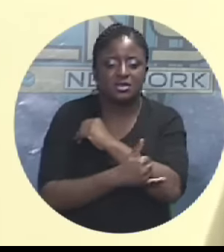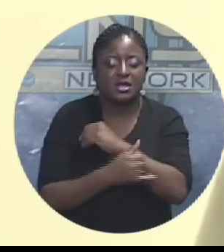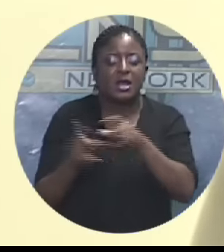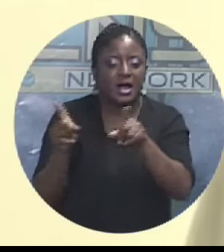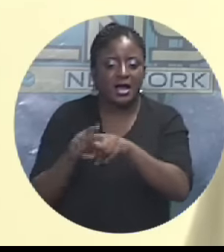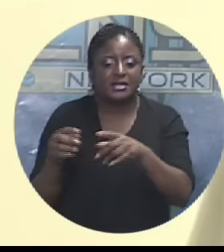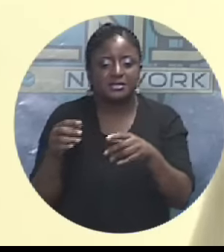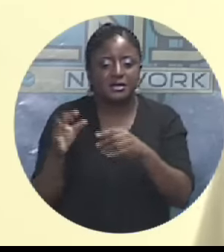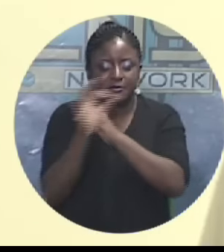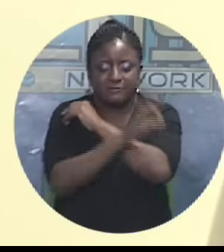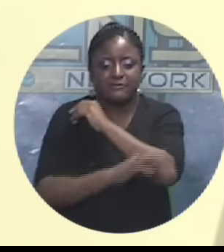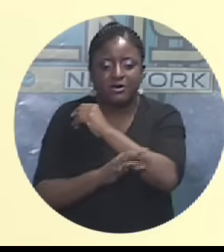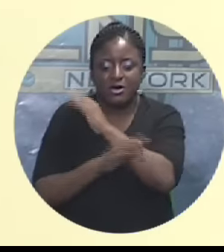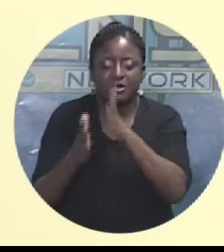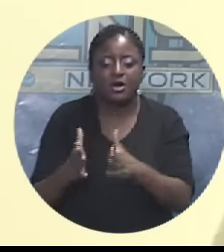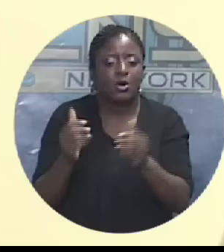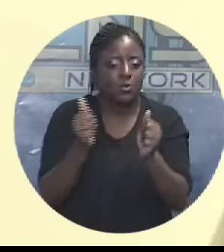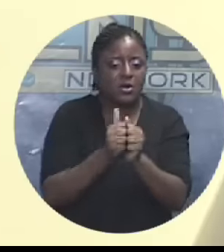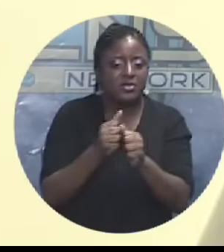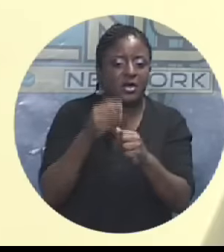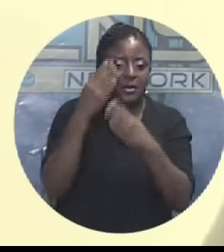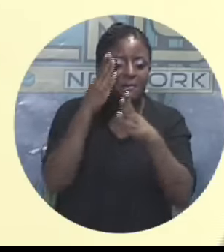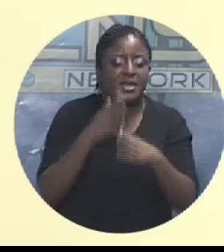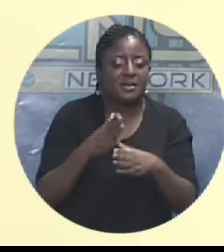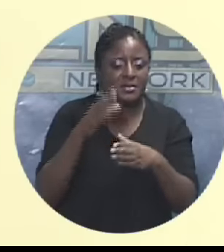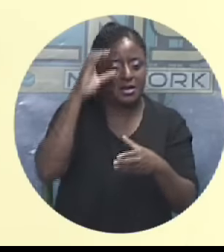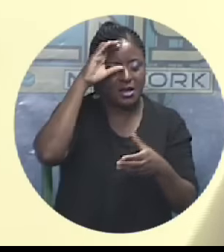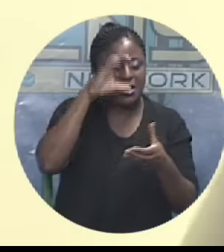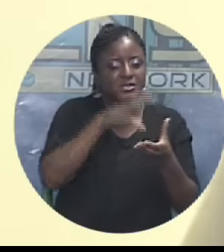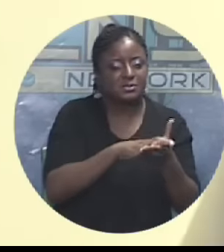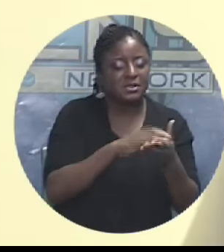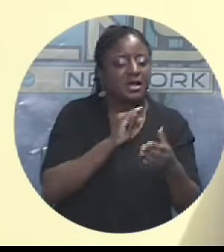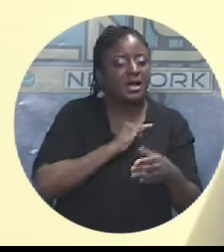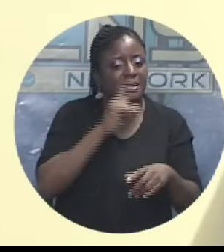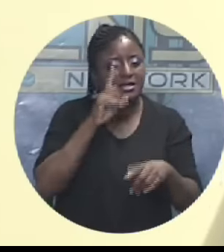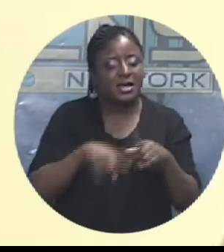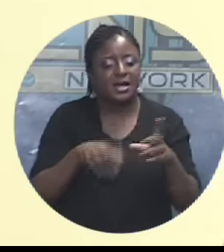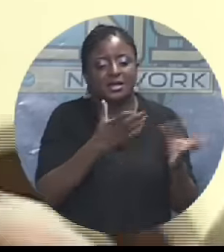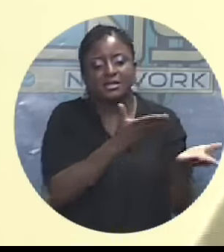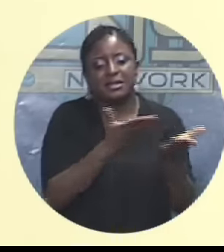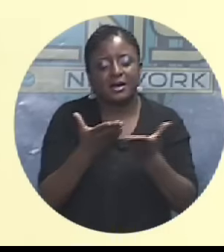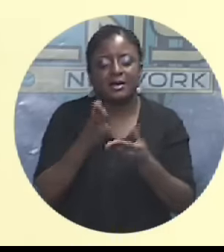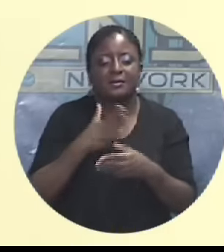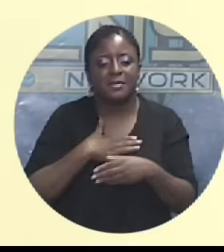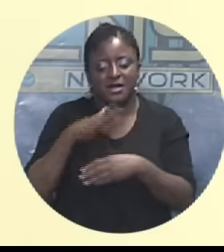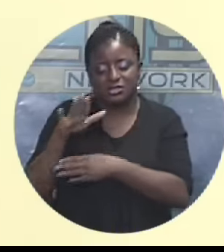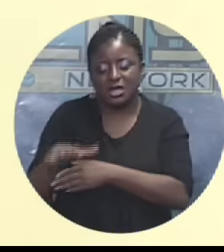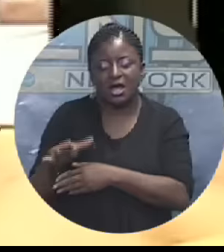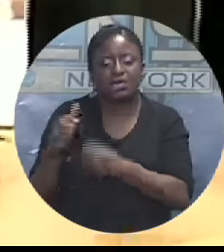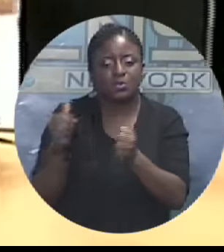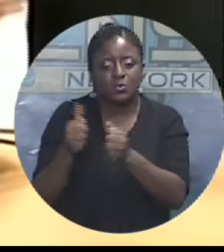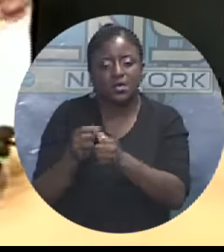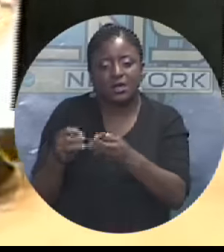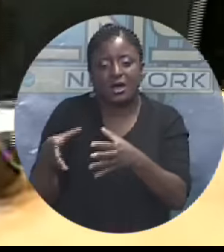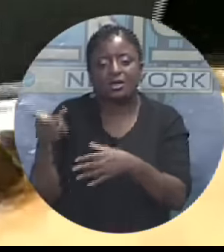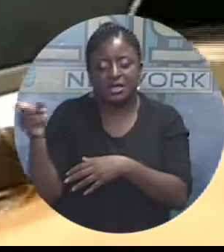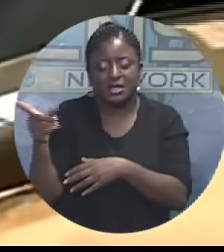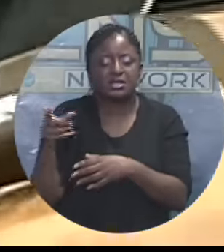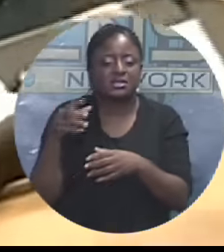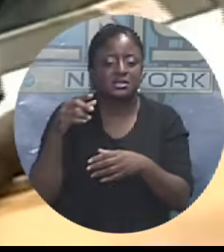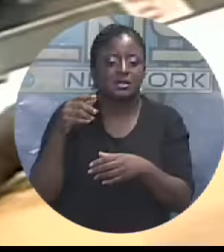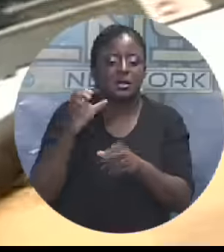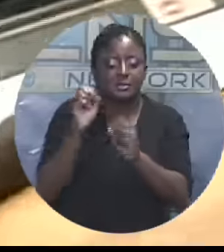as a foreigner with a Bahamian husband, I technically cannot take my child without the permission of him. Central